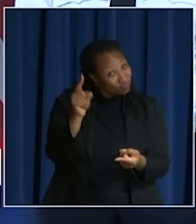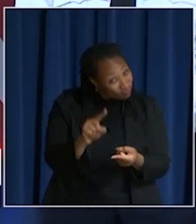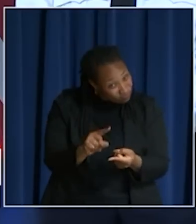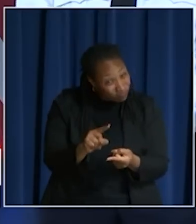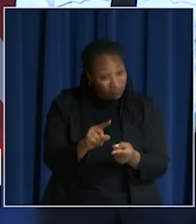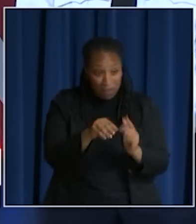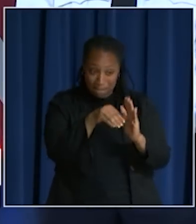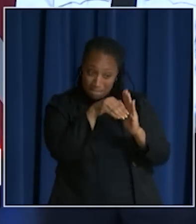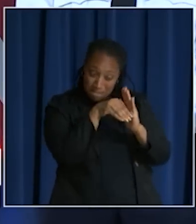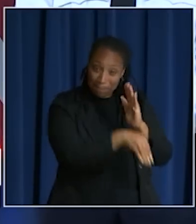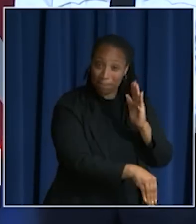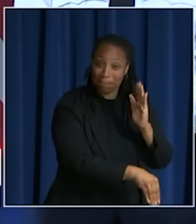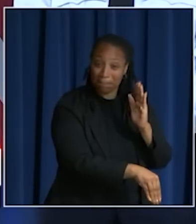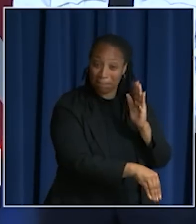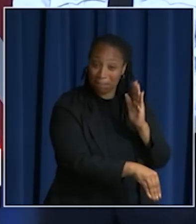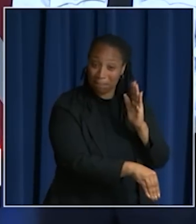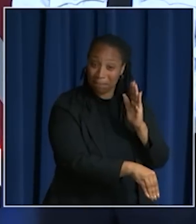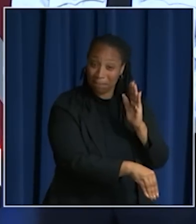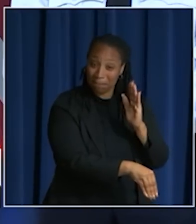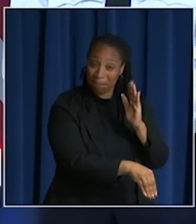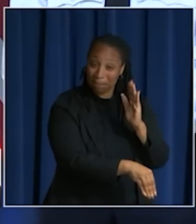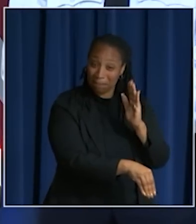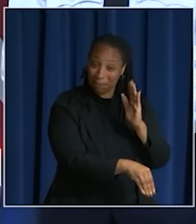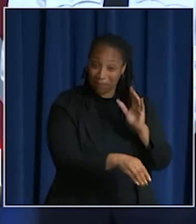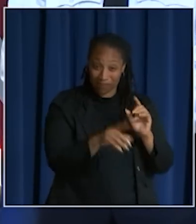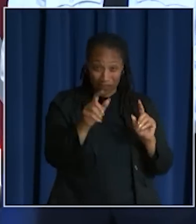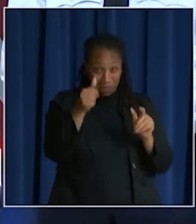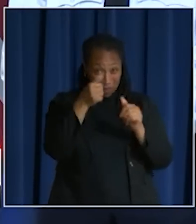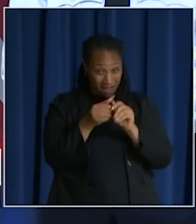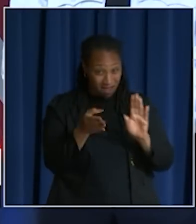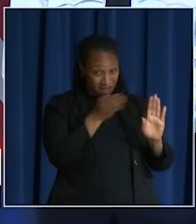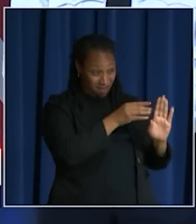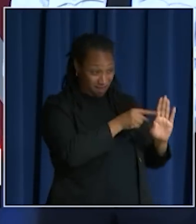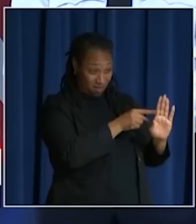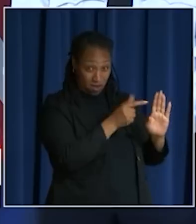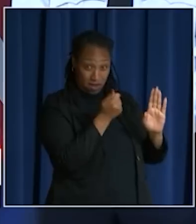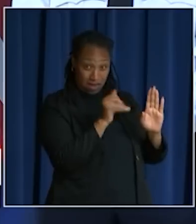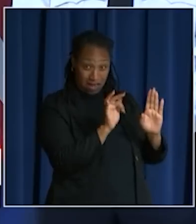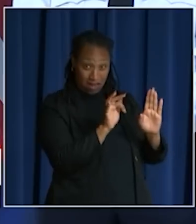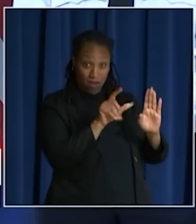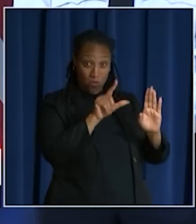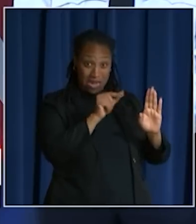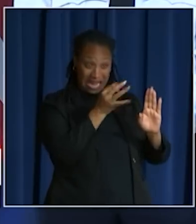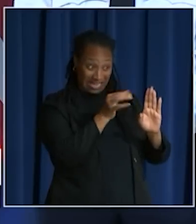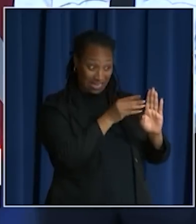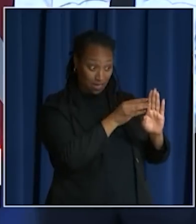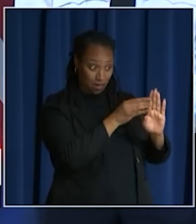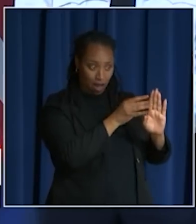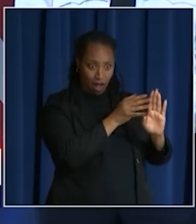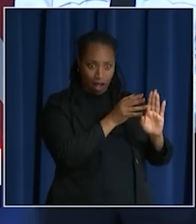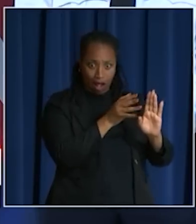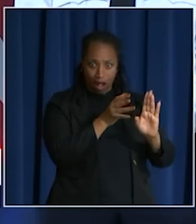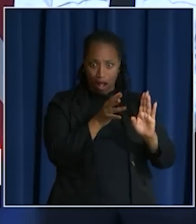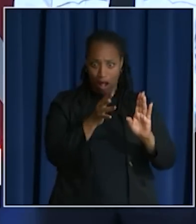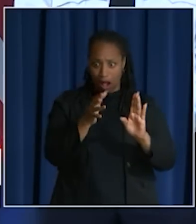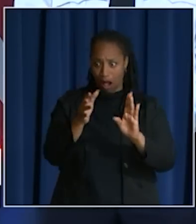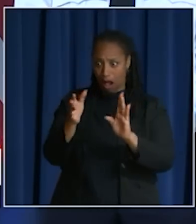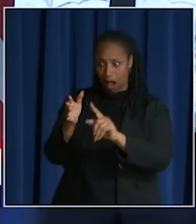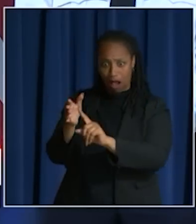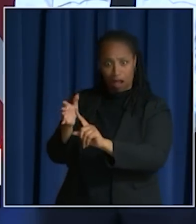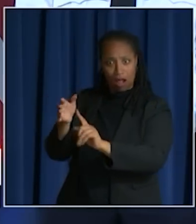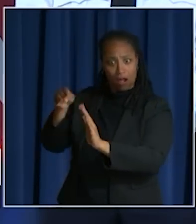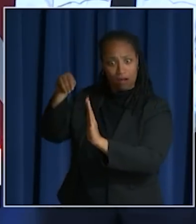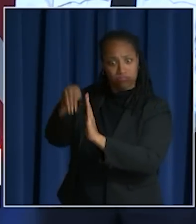from 2019, before the pandemic, and we're at a 30-year violent crime